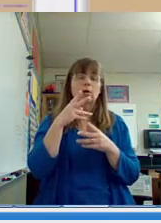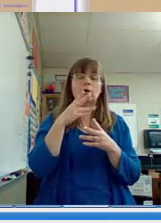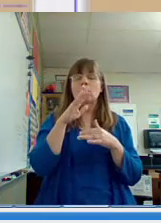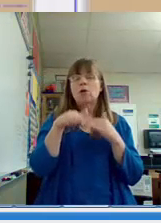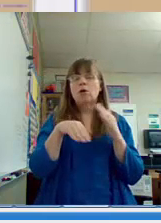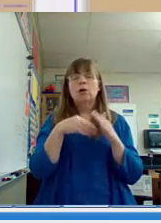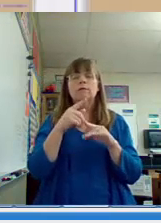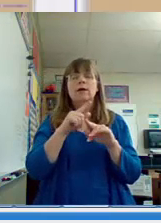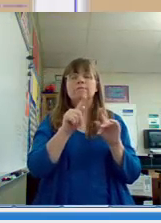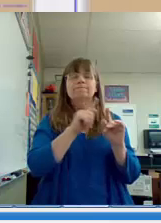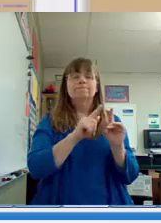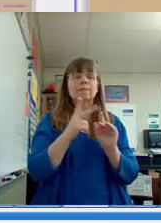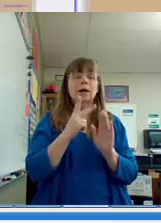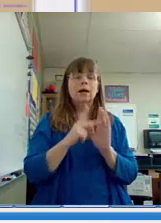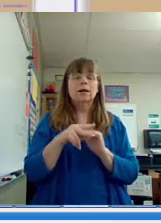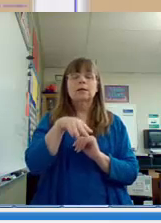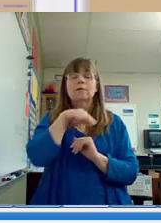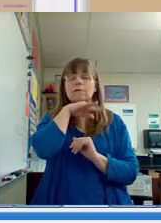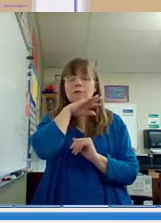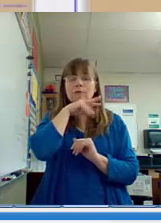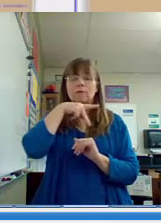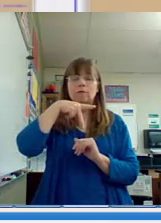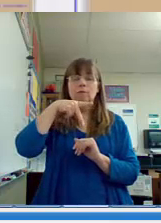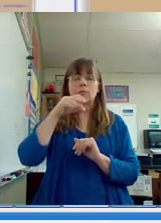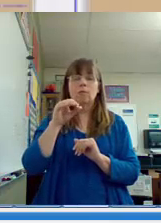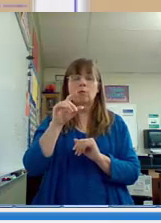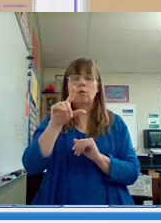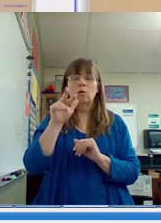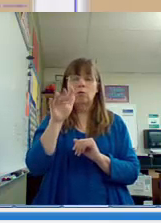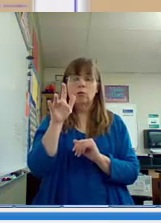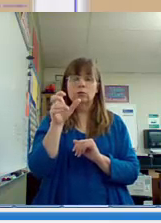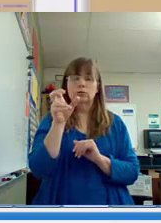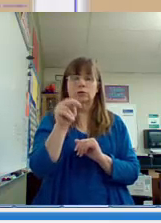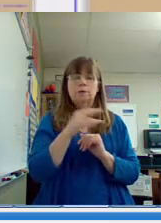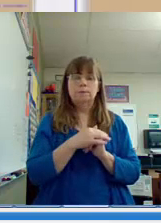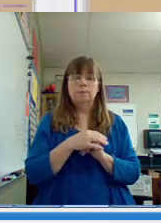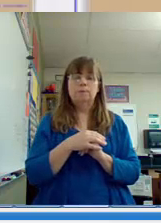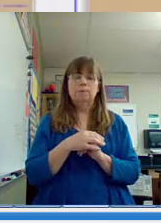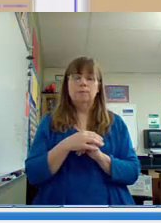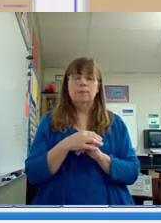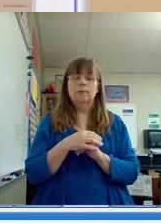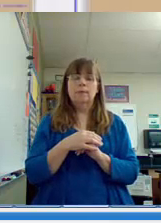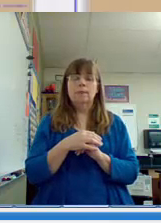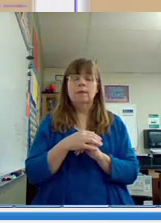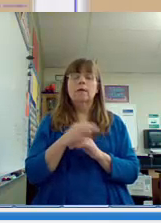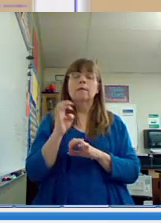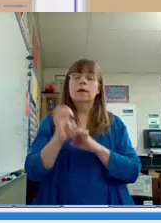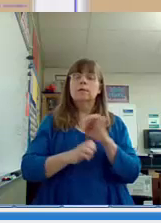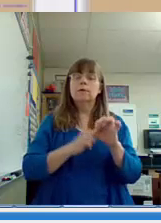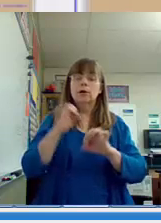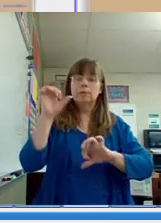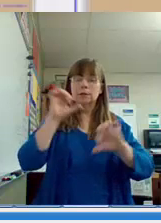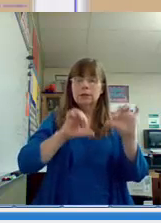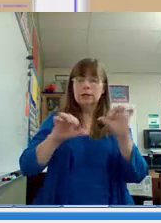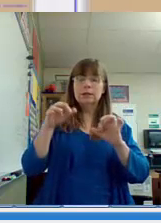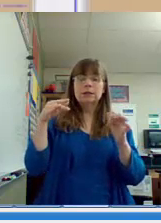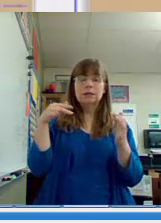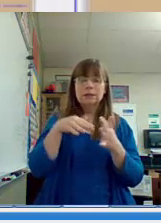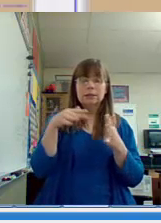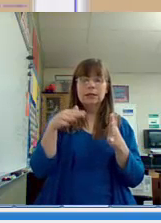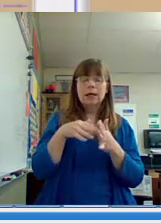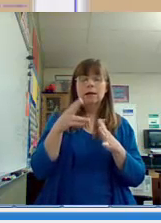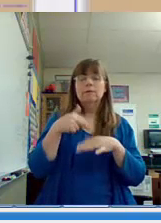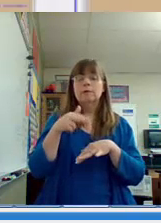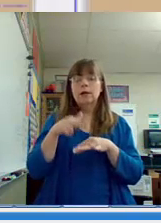considered pollution. Environmental science is the study of the natural processes that occur in the environment and how humans affect